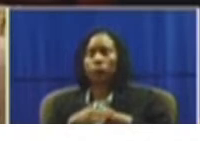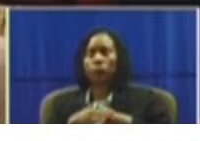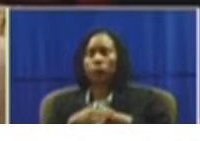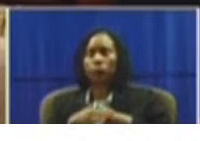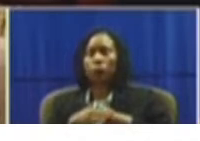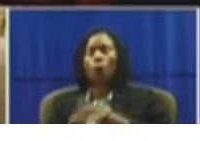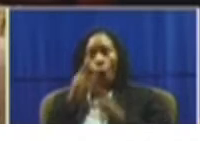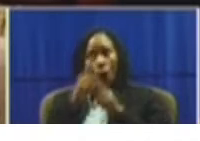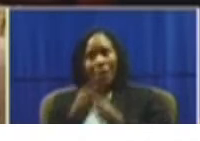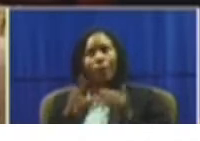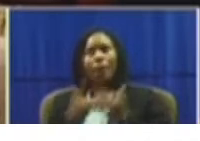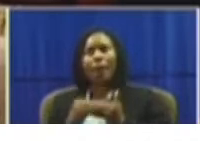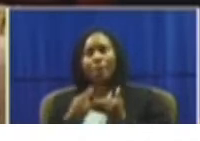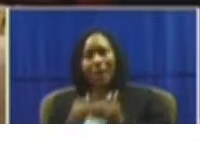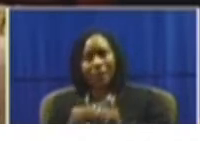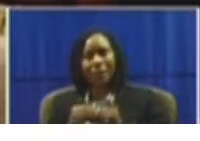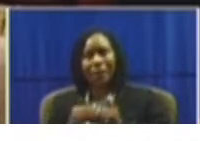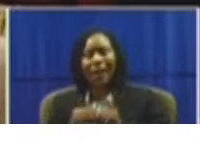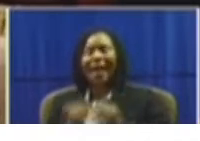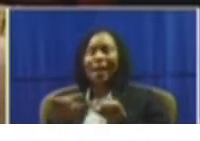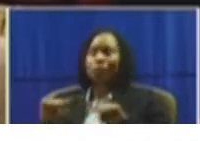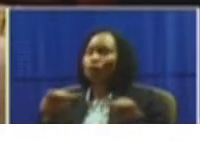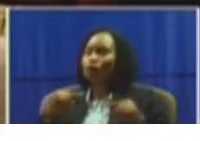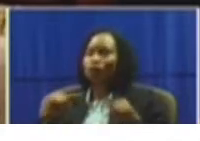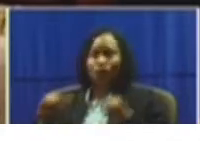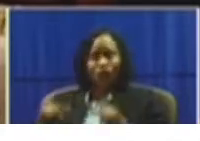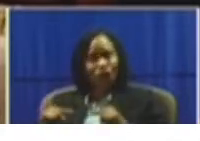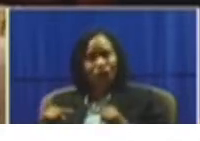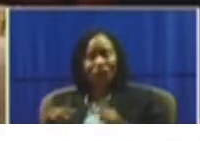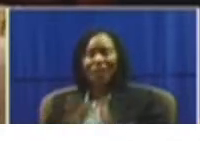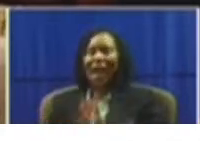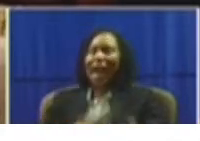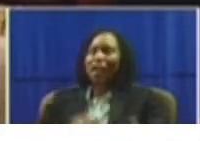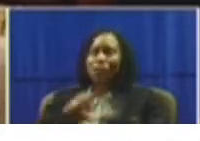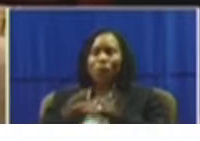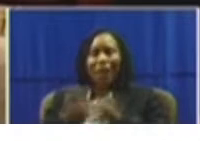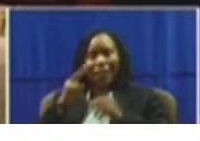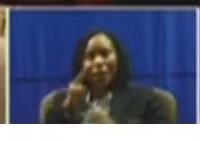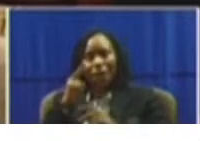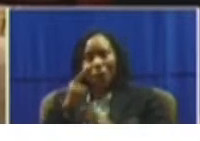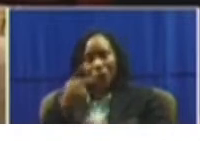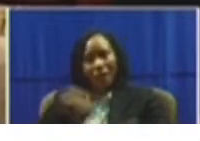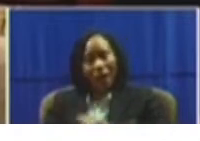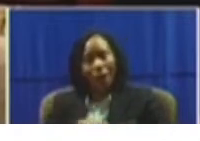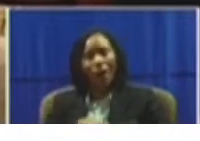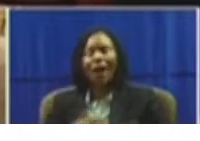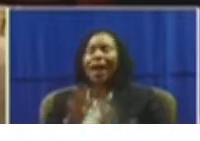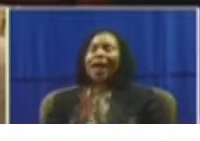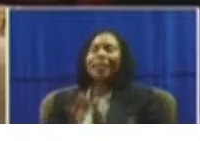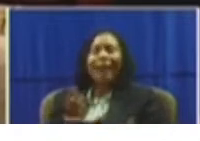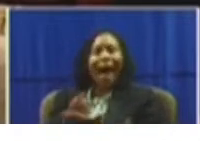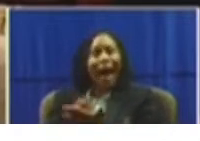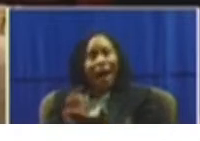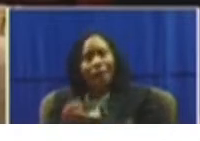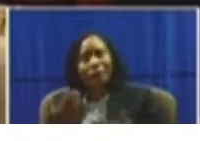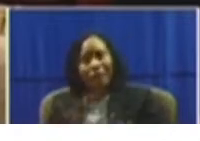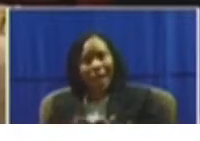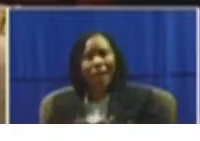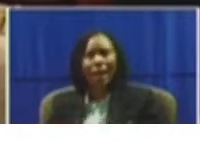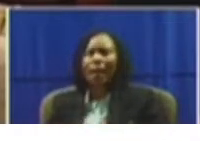Honorable members, we can engage, we can express our views, we can have a dialogue